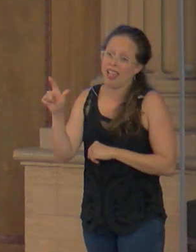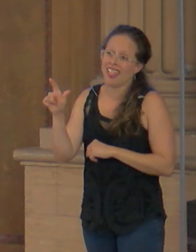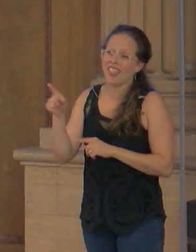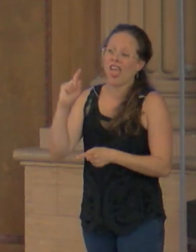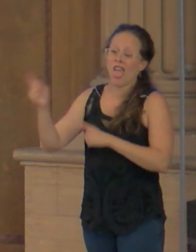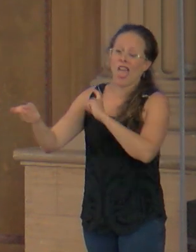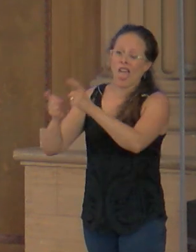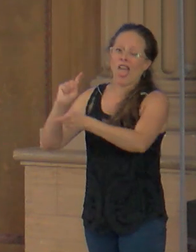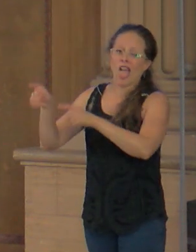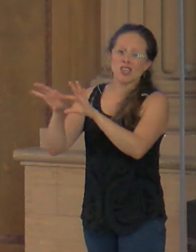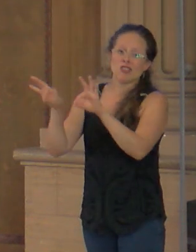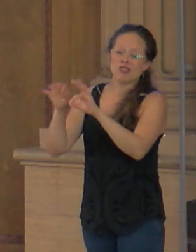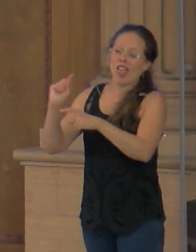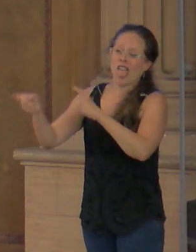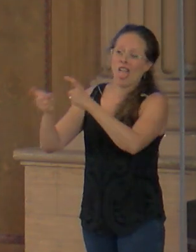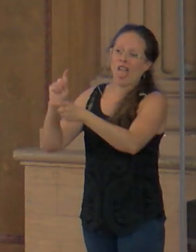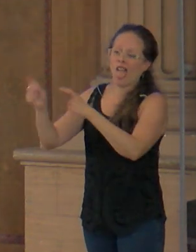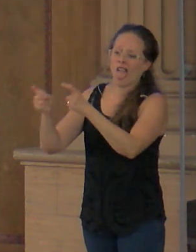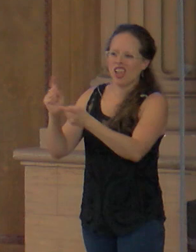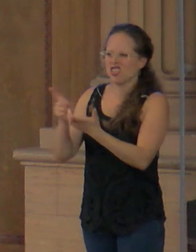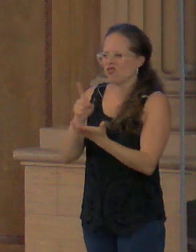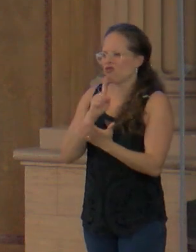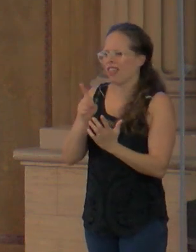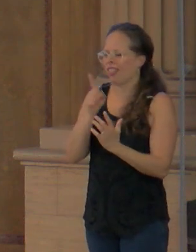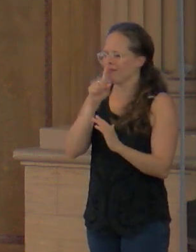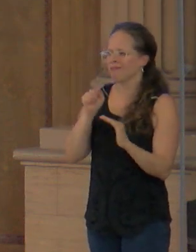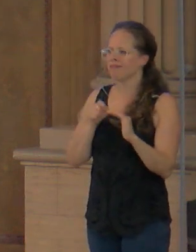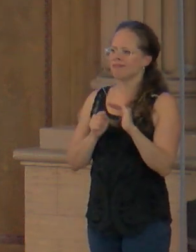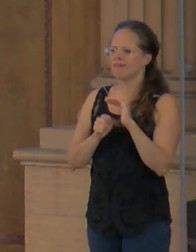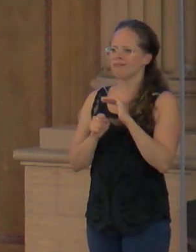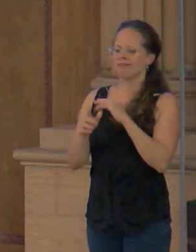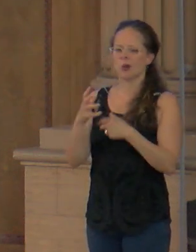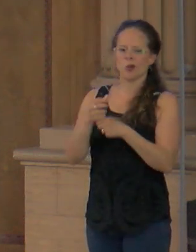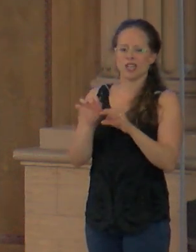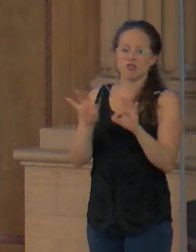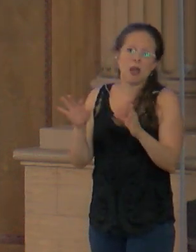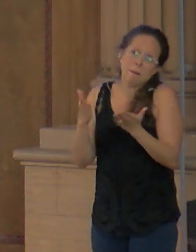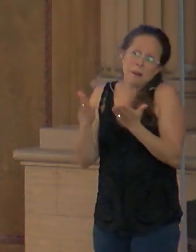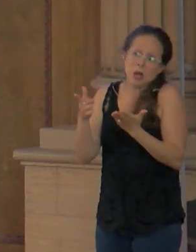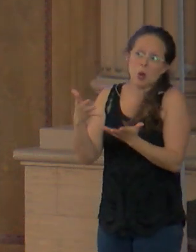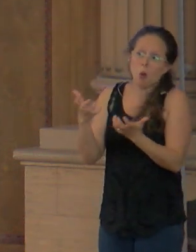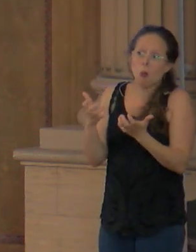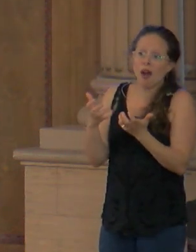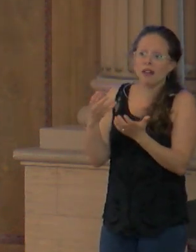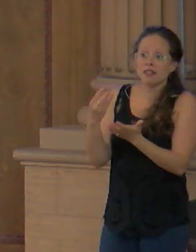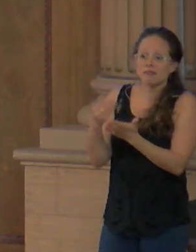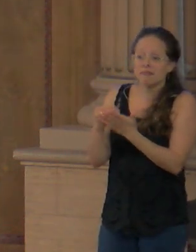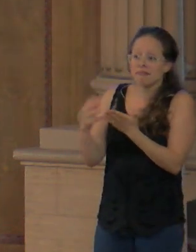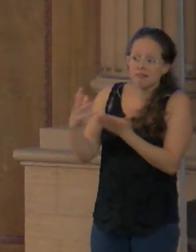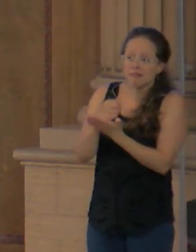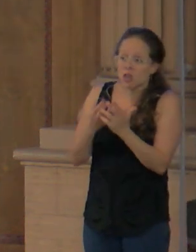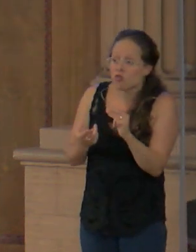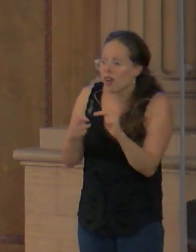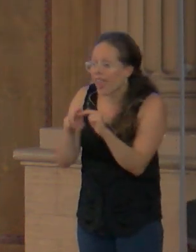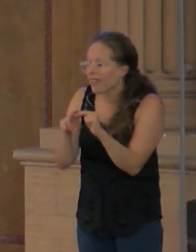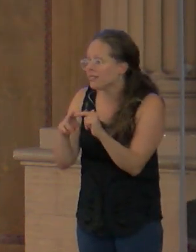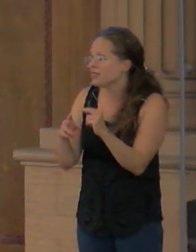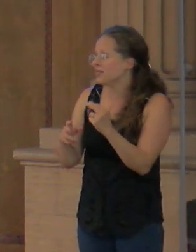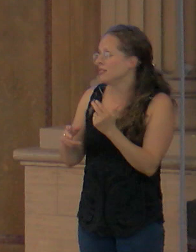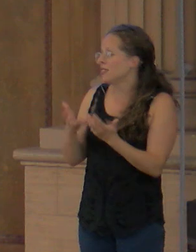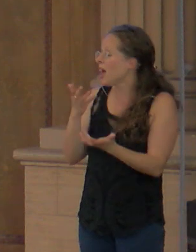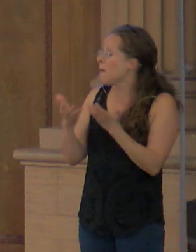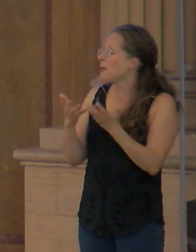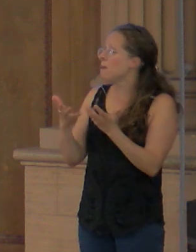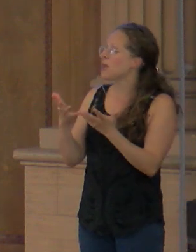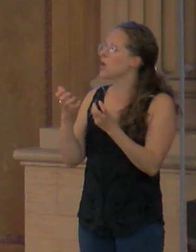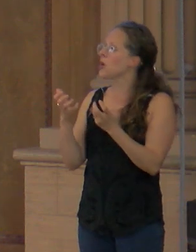degrees, and so it was easy to become a doctor. And maybe he did that to get a raise from his church. Maybe he did it to gain some unearned